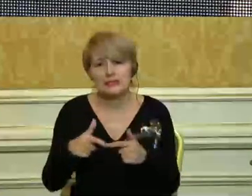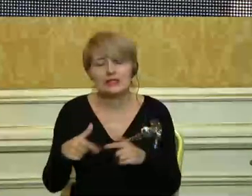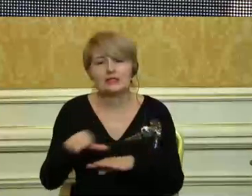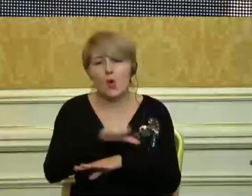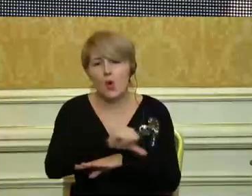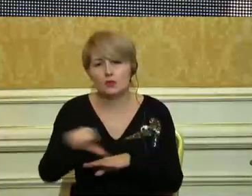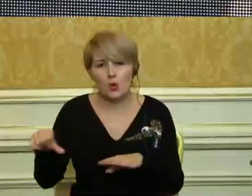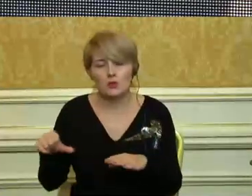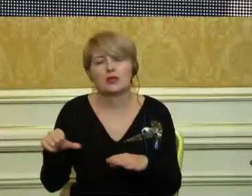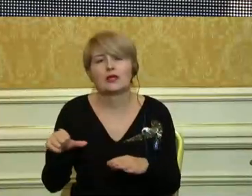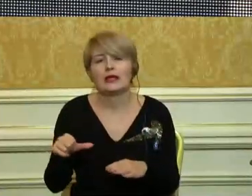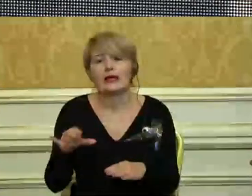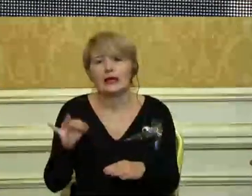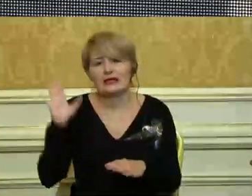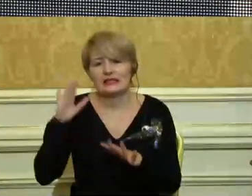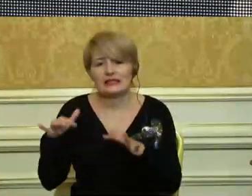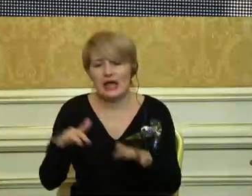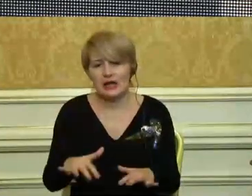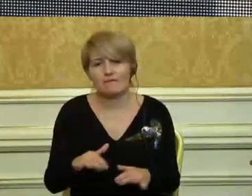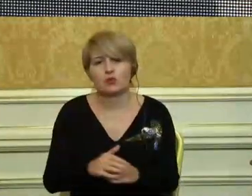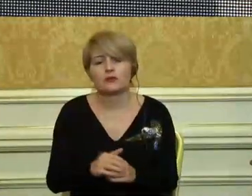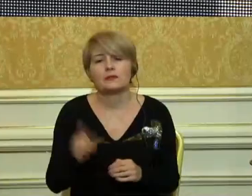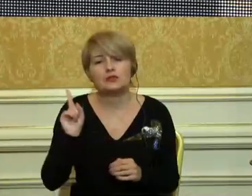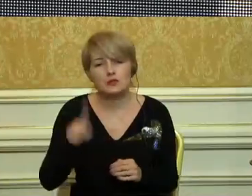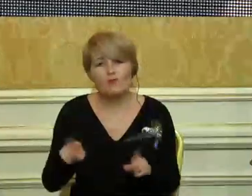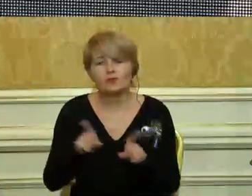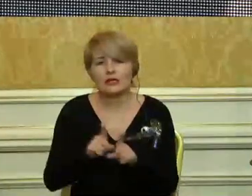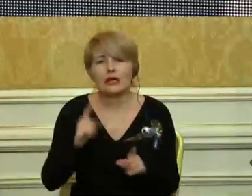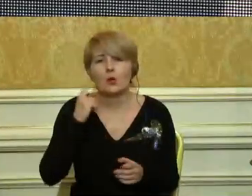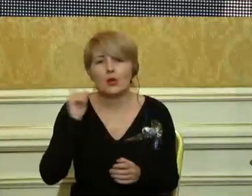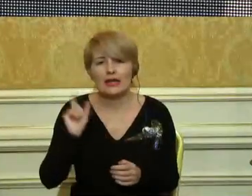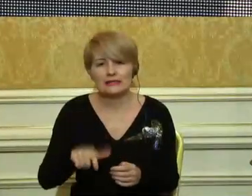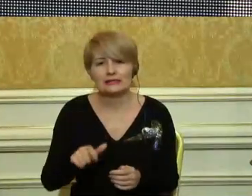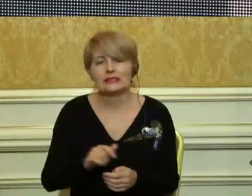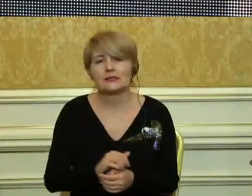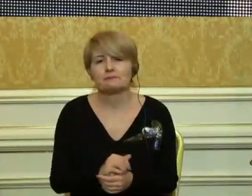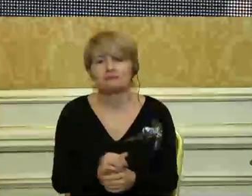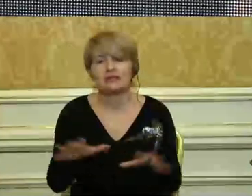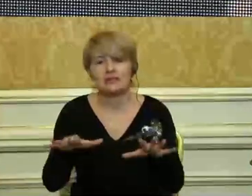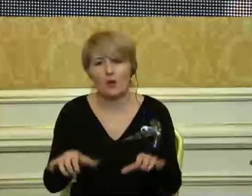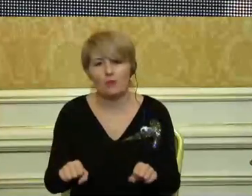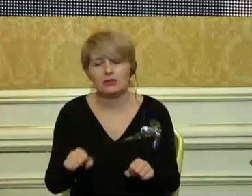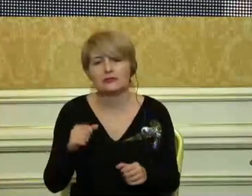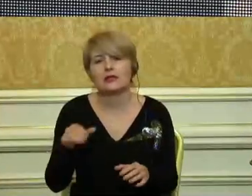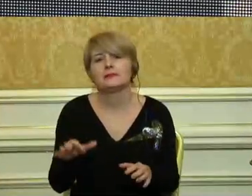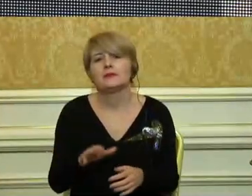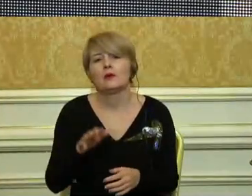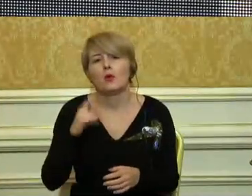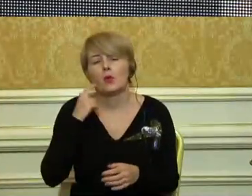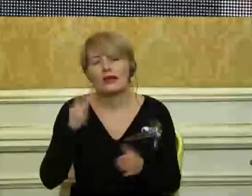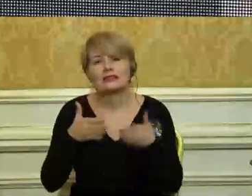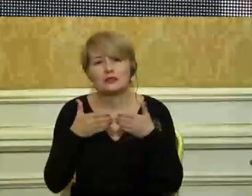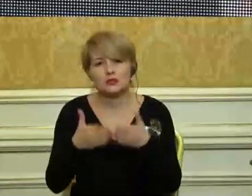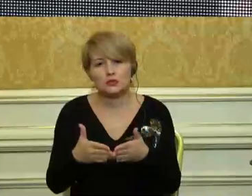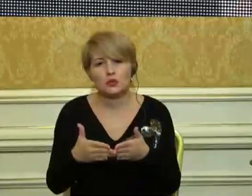Russia's harassment of international shipping in the Sea of Azov and the Kerch Strait. Russia has delayed hundreds of commercial